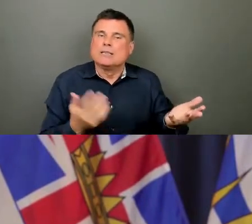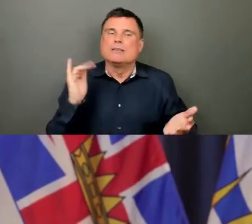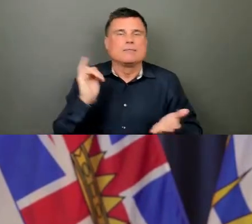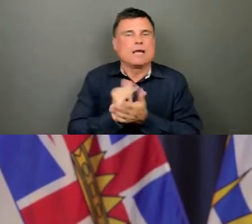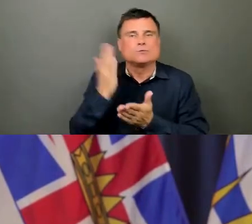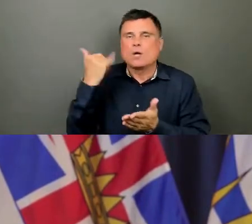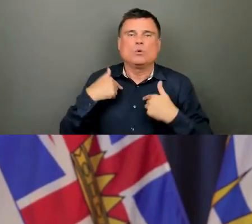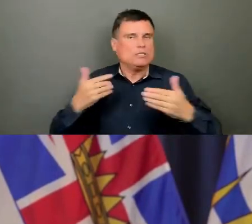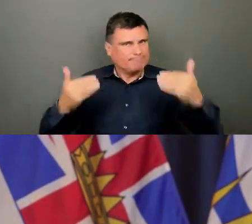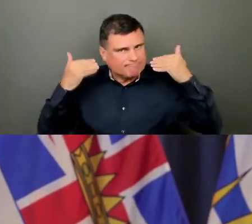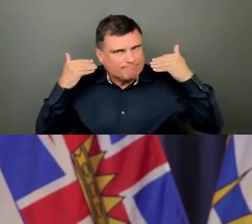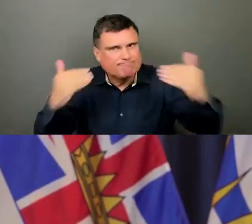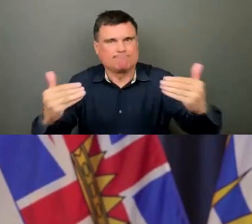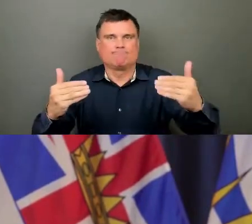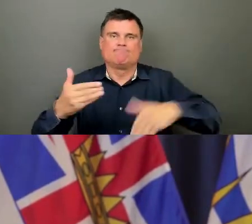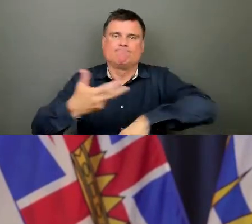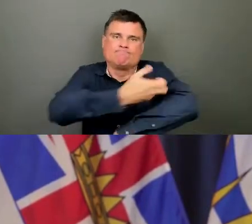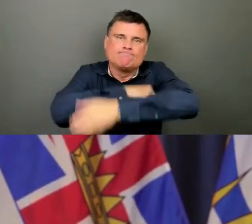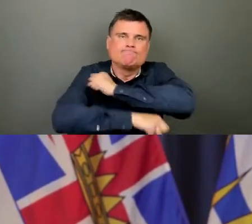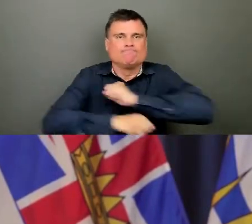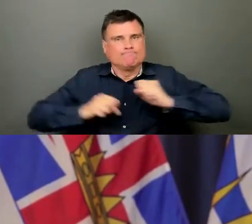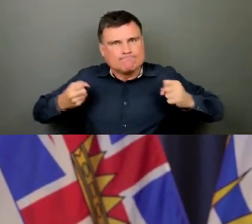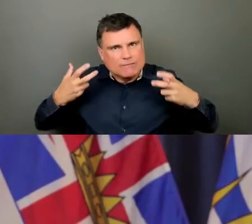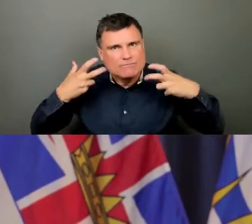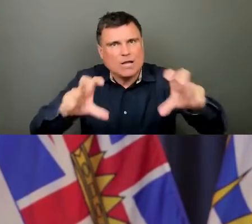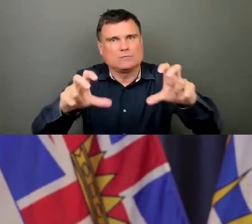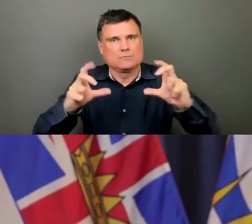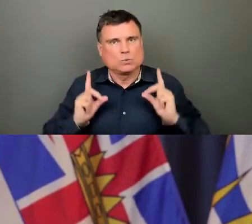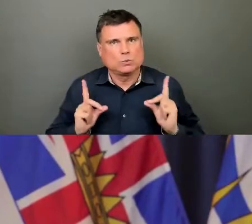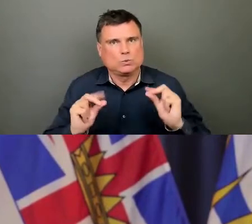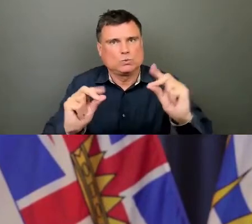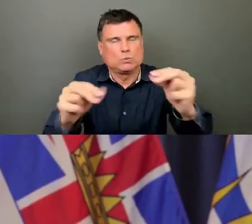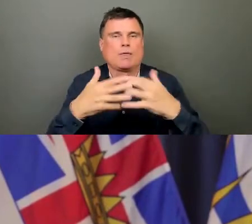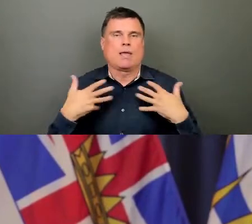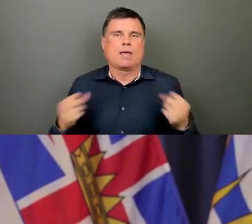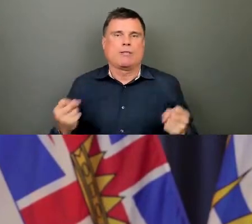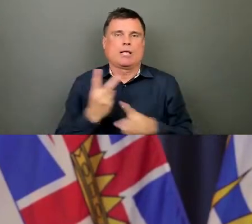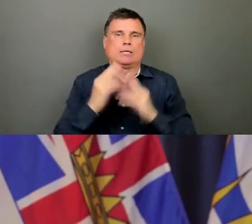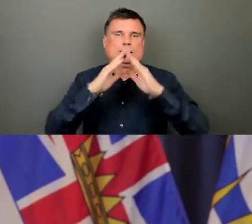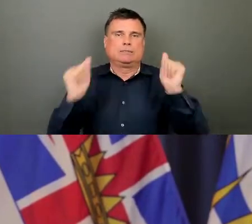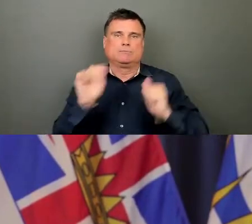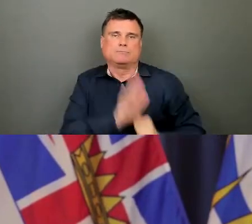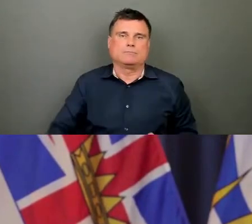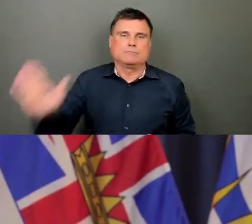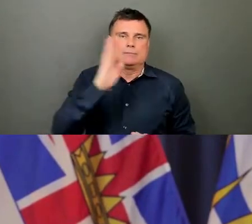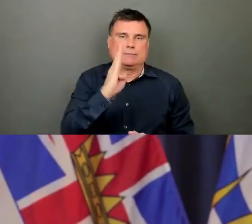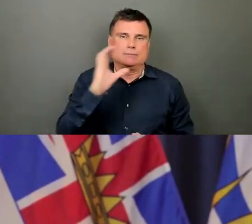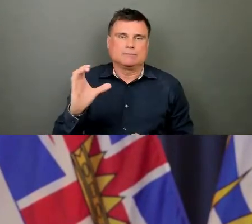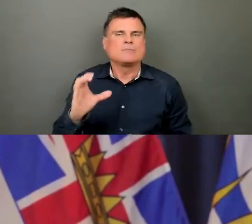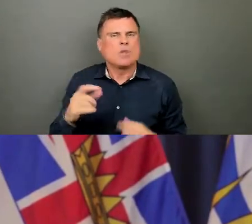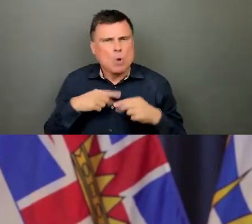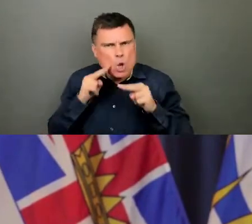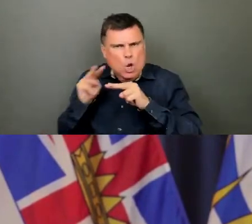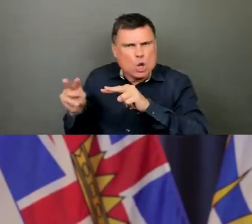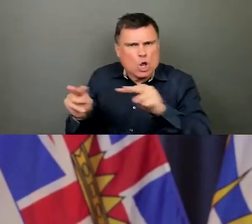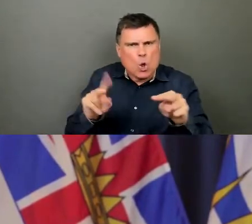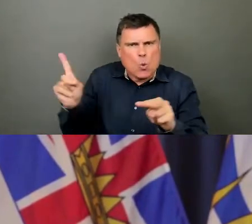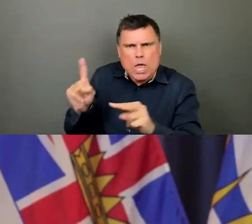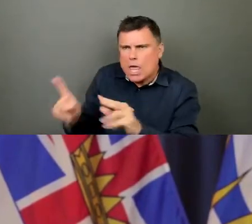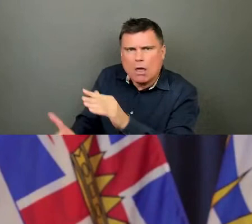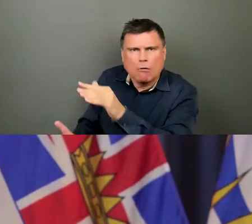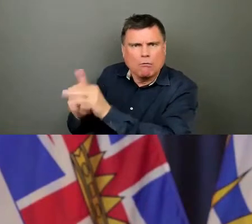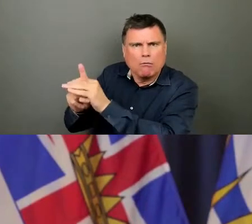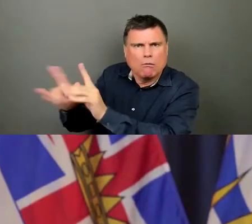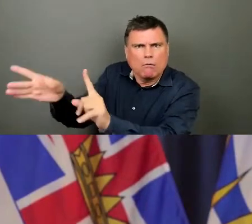get vaccinated. It's why we're focused in on where the transmission is, which leads to hospitalization, which